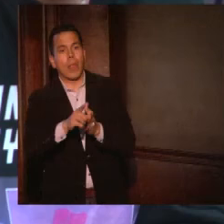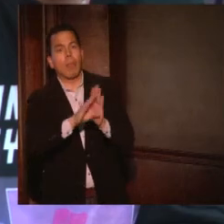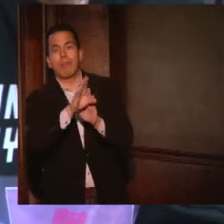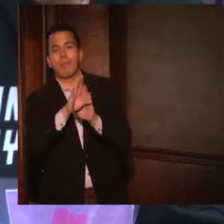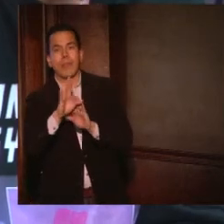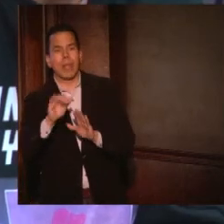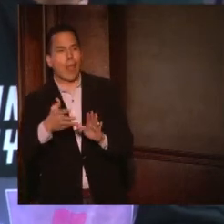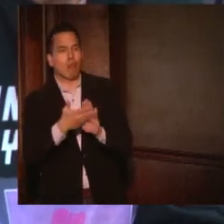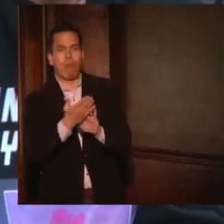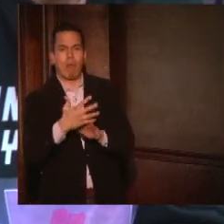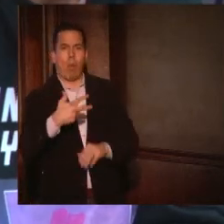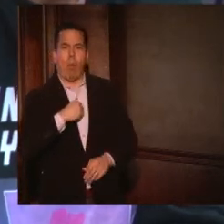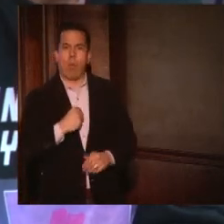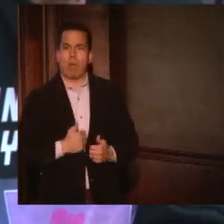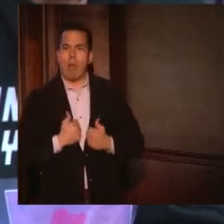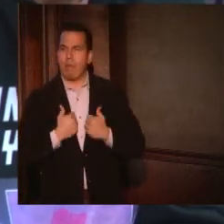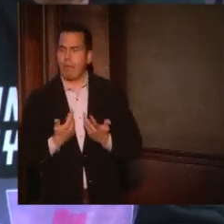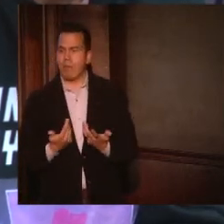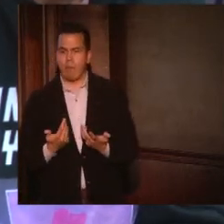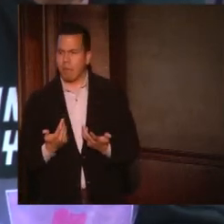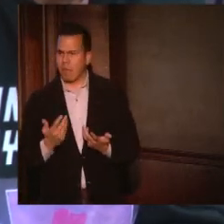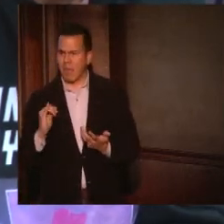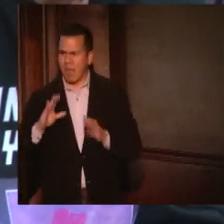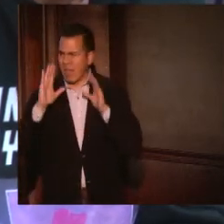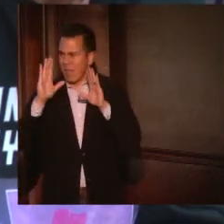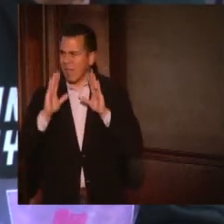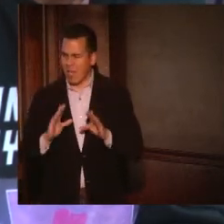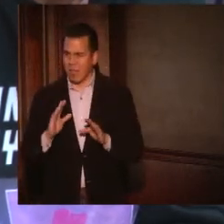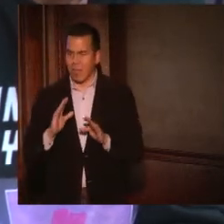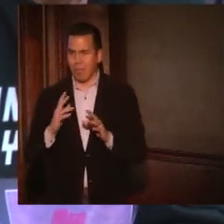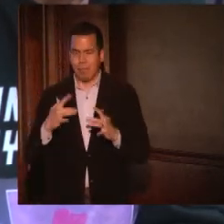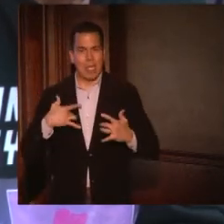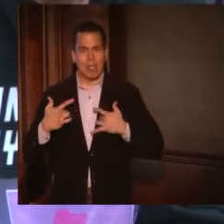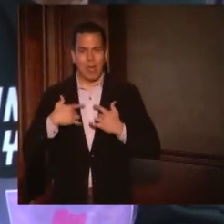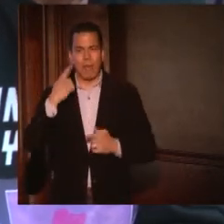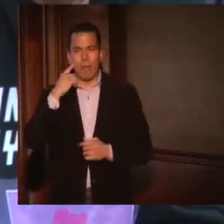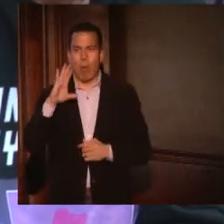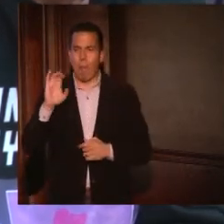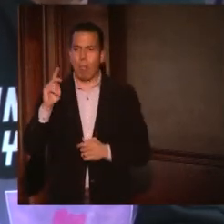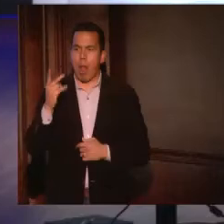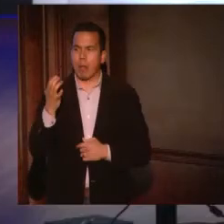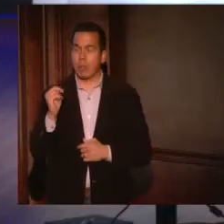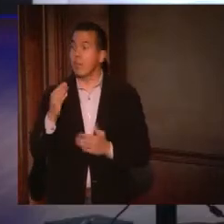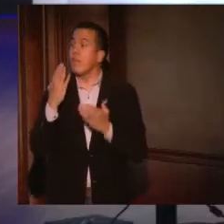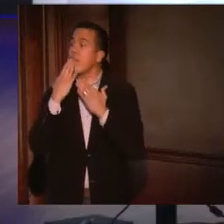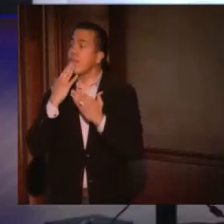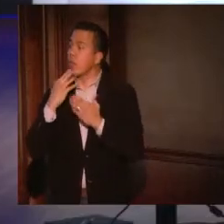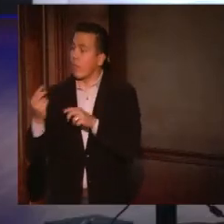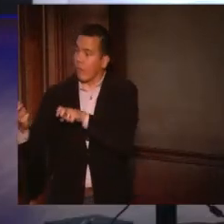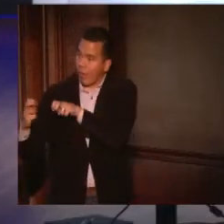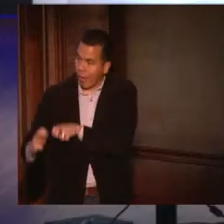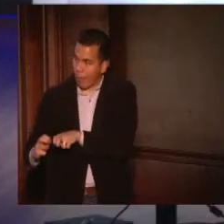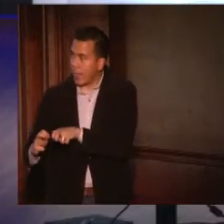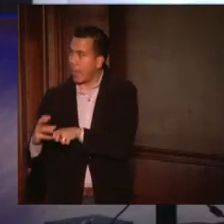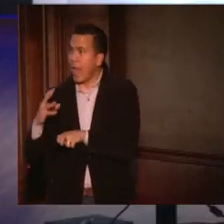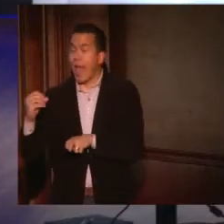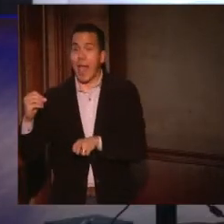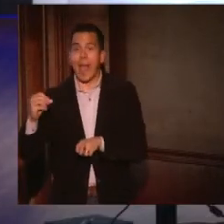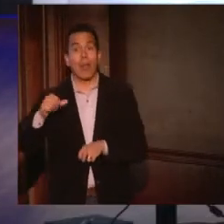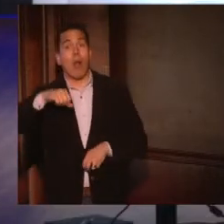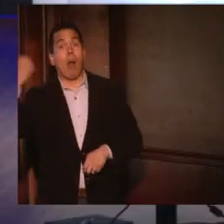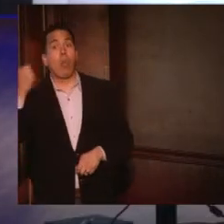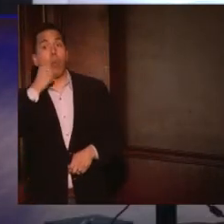own lives. And I think that's just what's fantastic about blockchain. So I thank all of you for coming and our bonus panelists, wherever she may be.